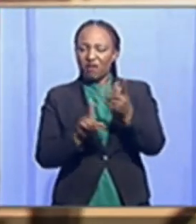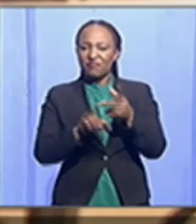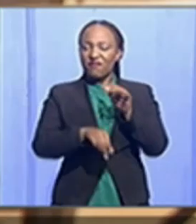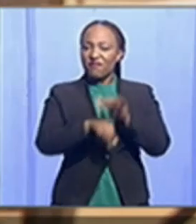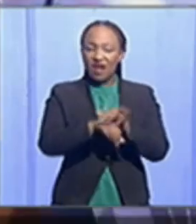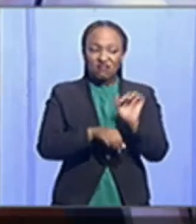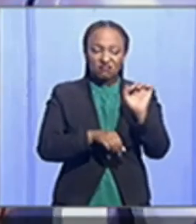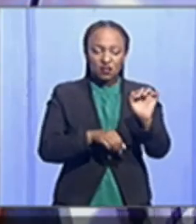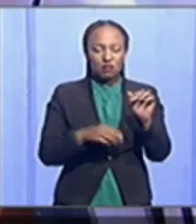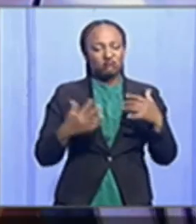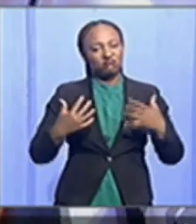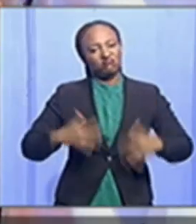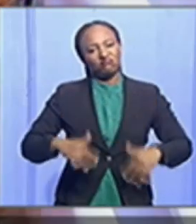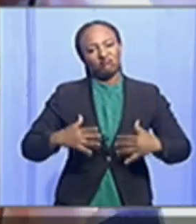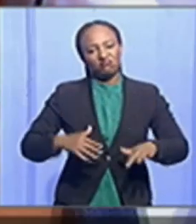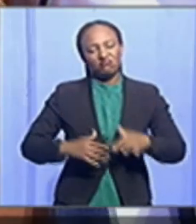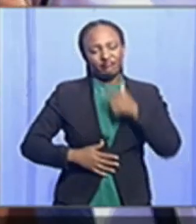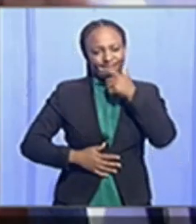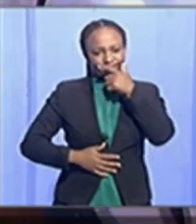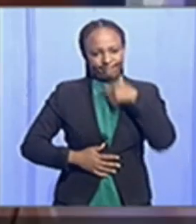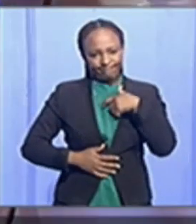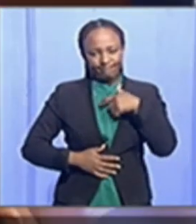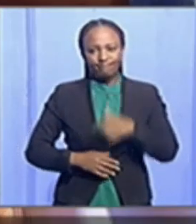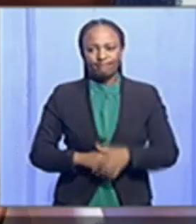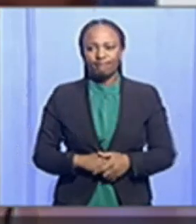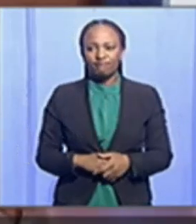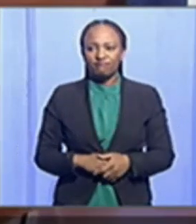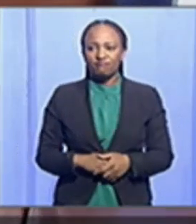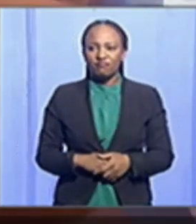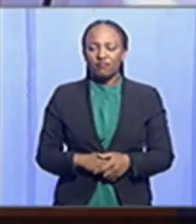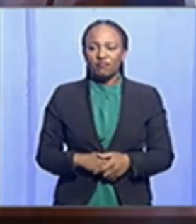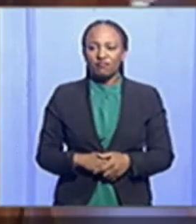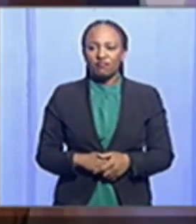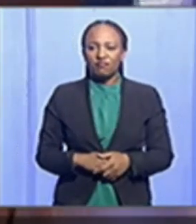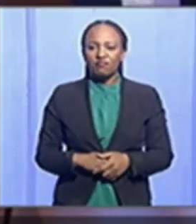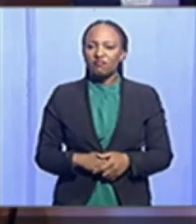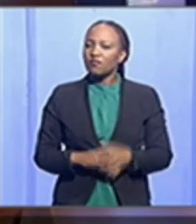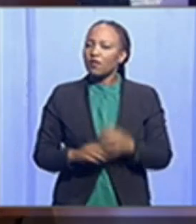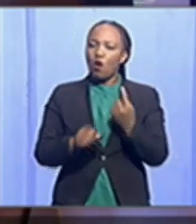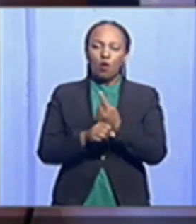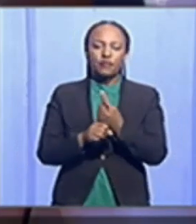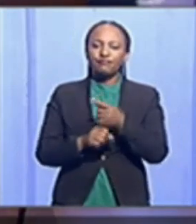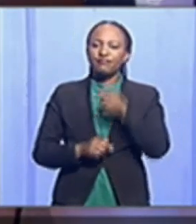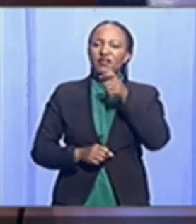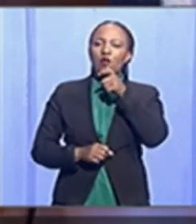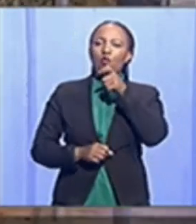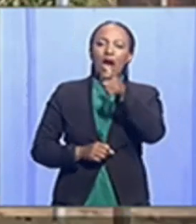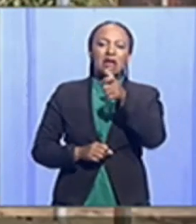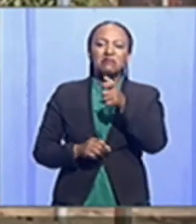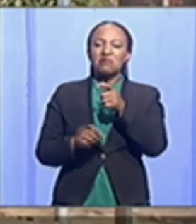thata. Leno ba tšela tša gore ne ba phela ba mhlaba ka montšu wa